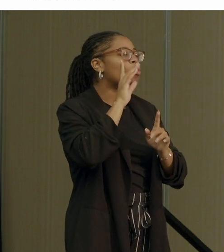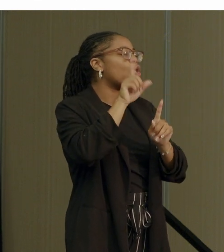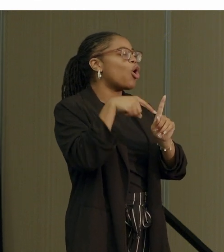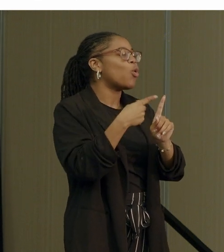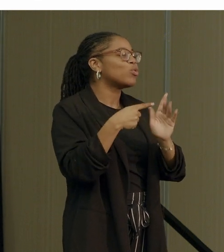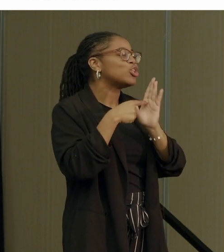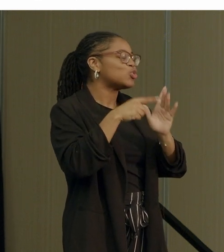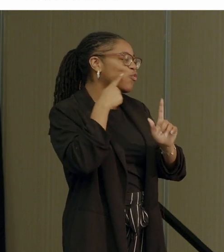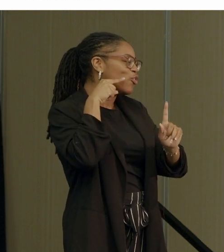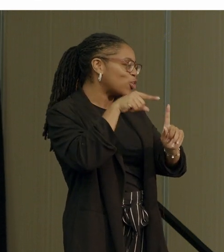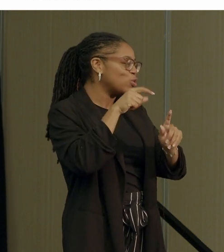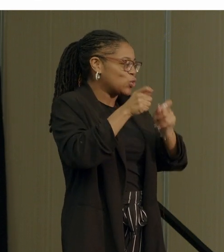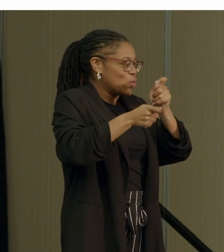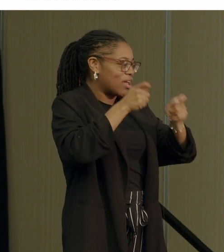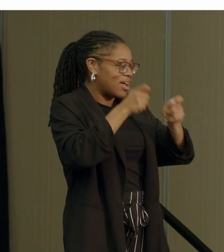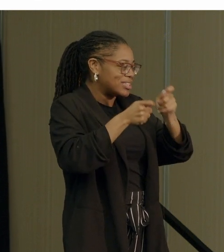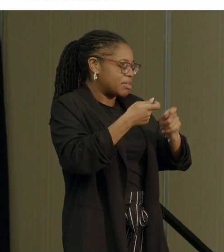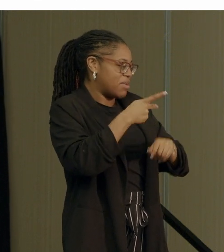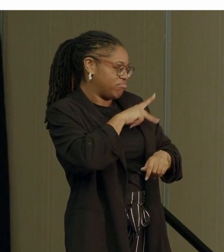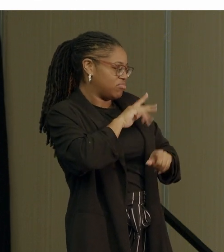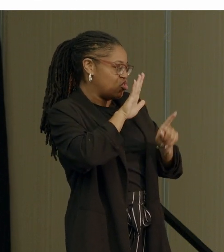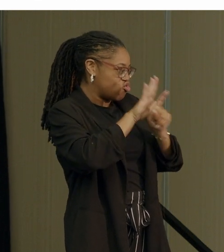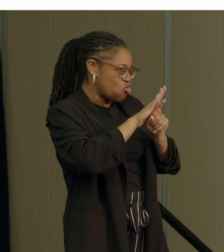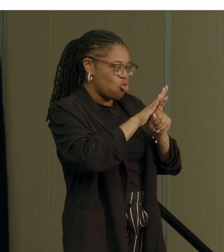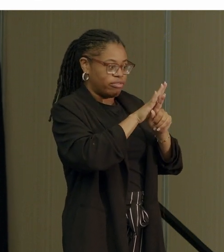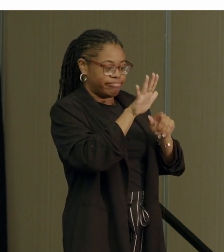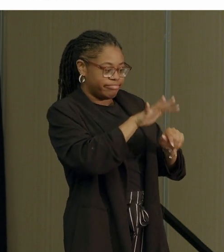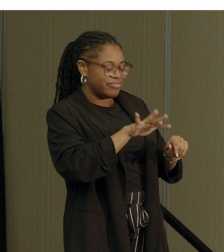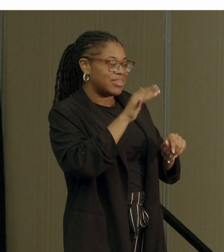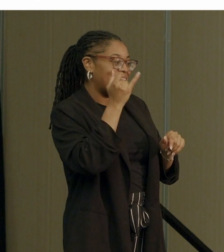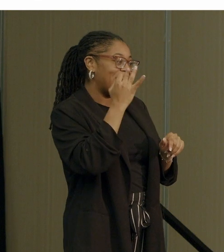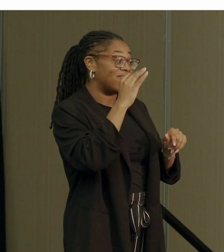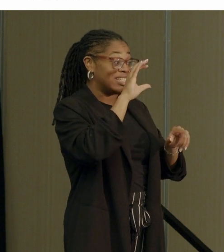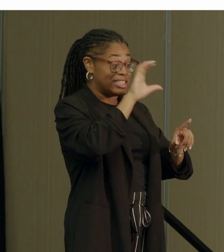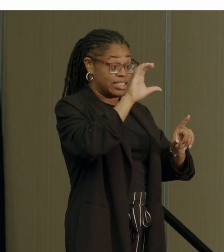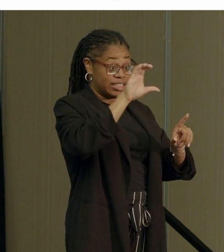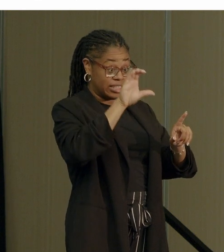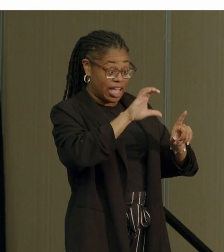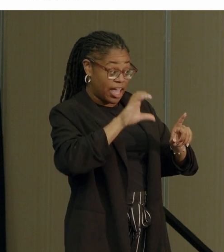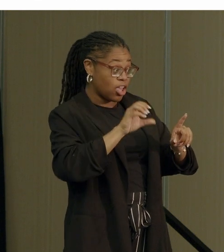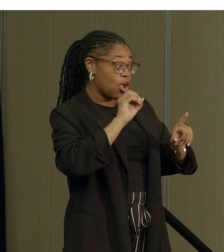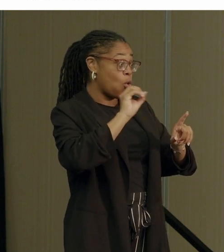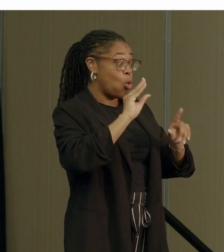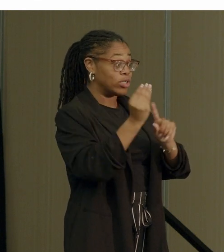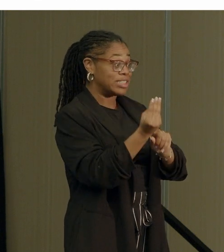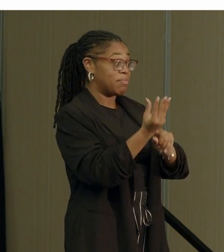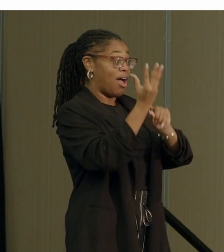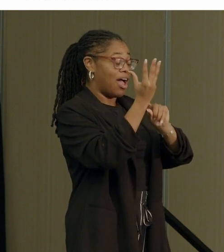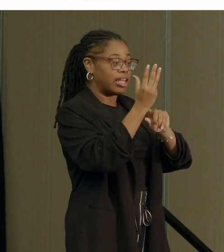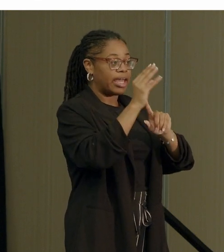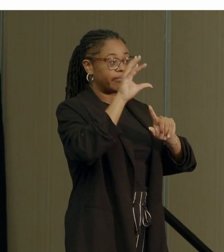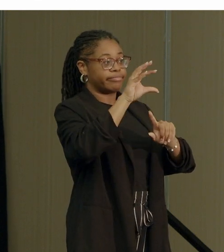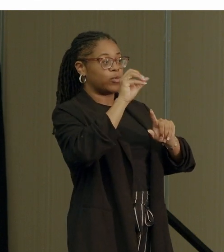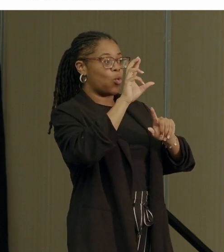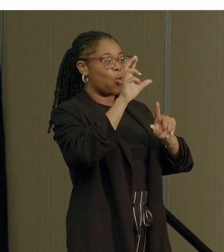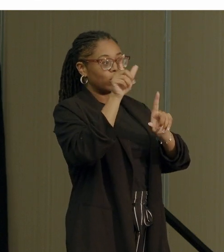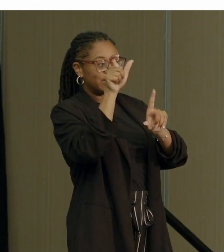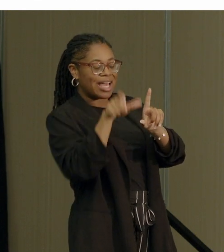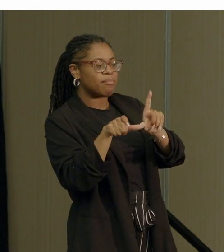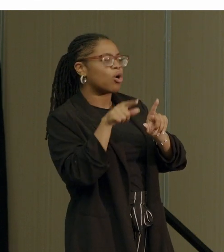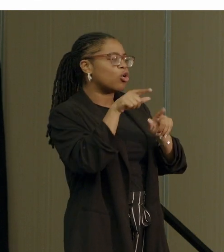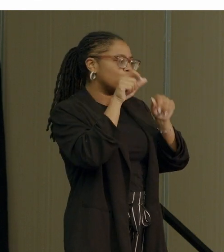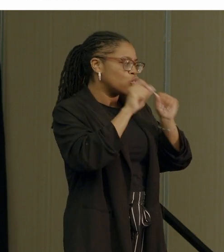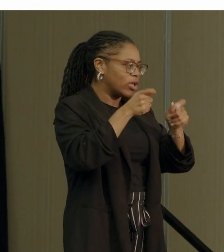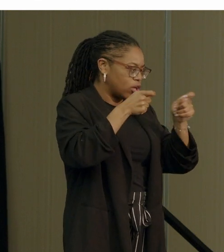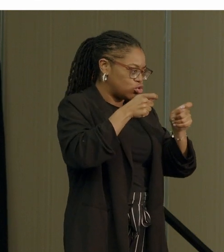you can customize your layouts. You can also change whether or not it's tiled, spotlight, sidebar. So we give you